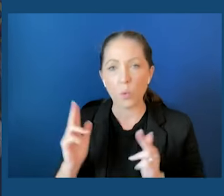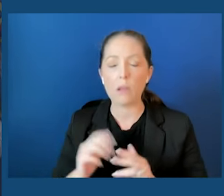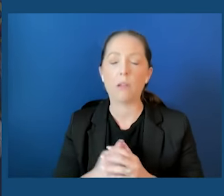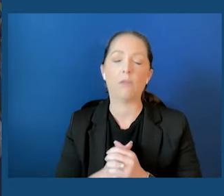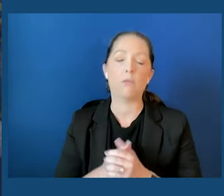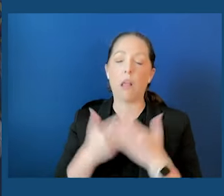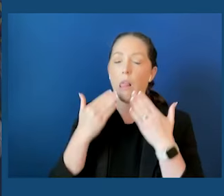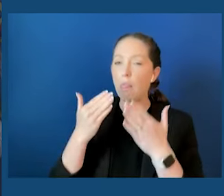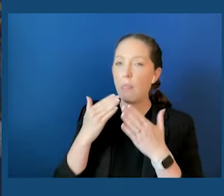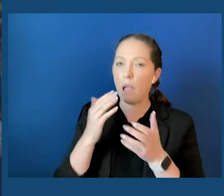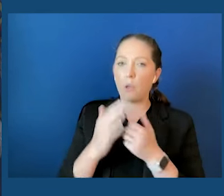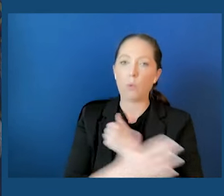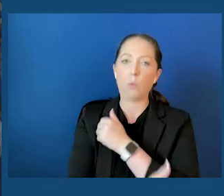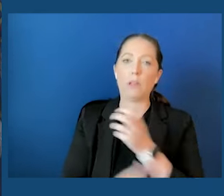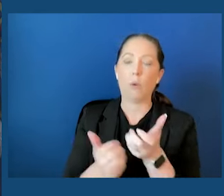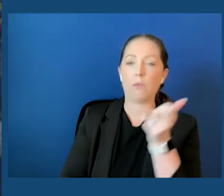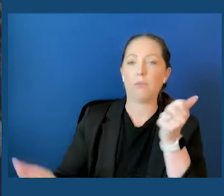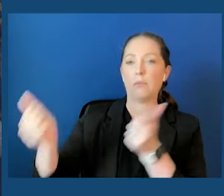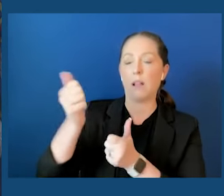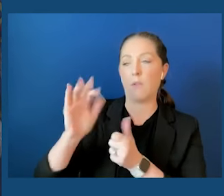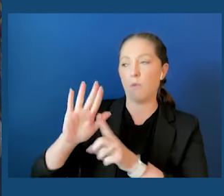Executive for his leadership as well.